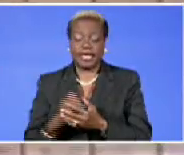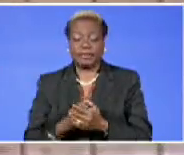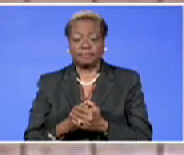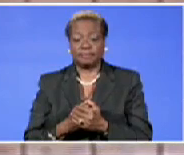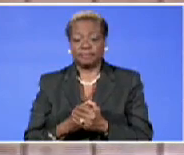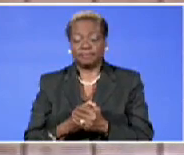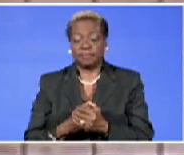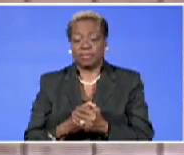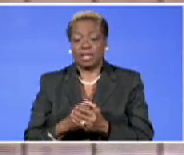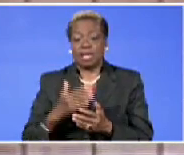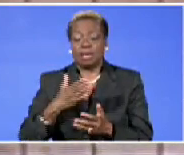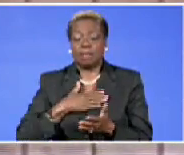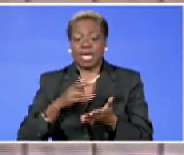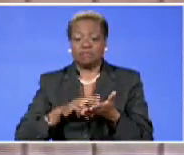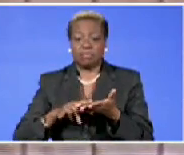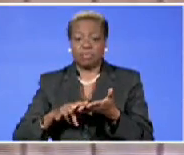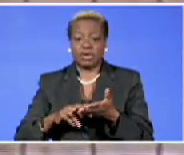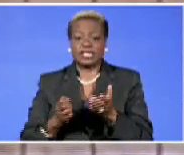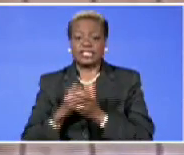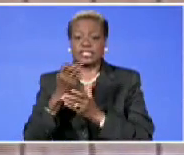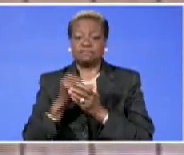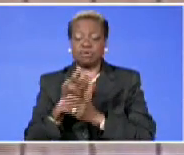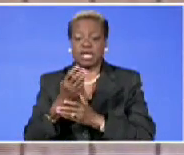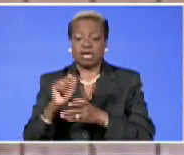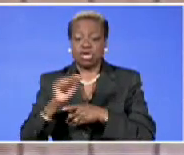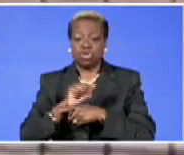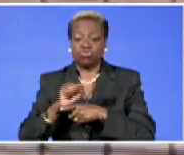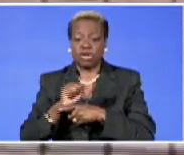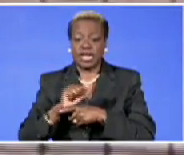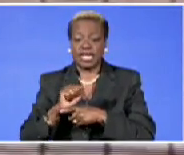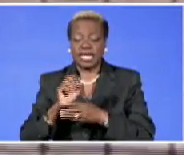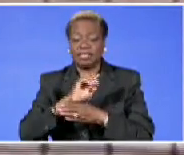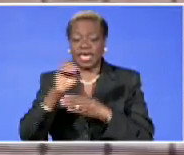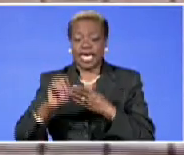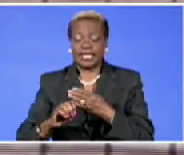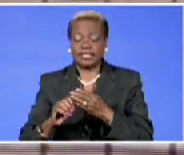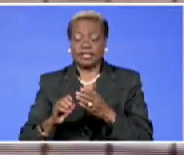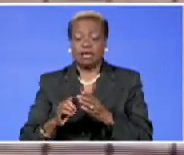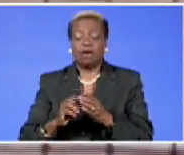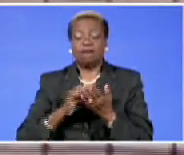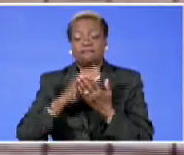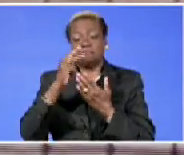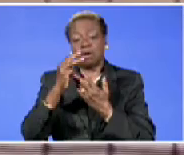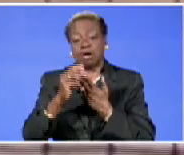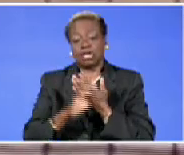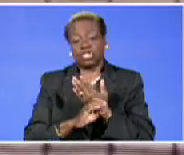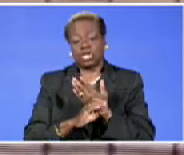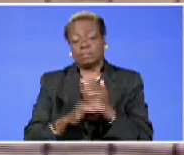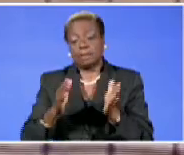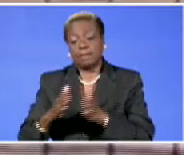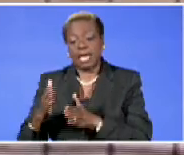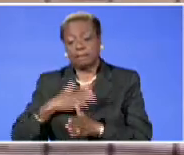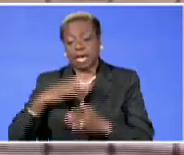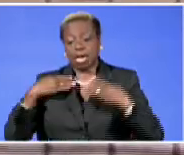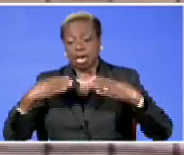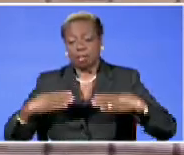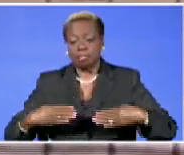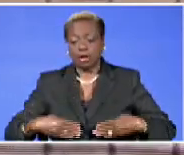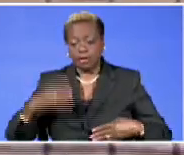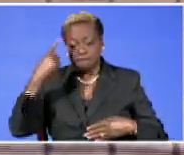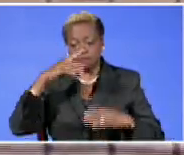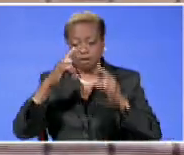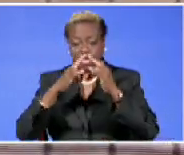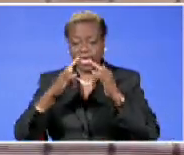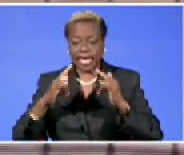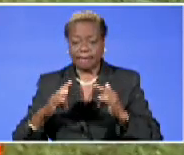like that. My report to spring training at the end of February, beginning of March. So I'll just be preparing my body for when it's time to go back to camp. And where do you expect to start this